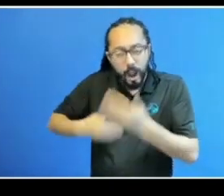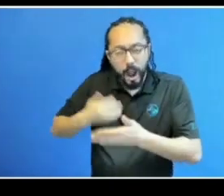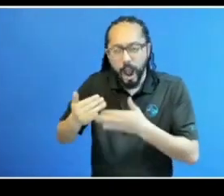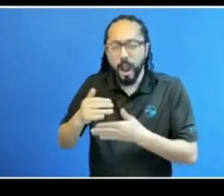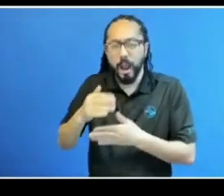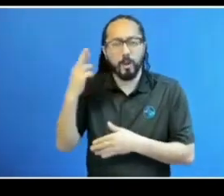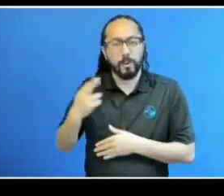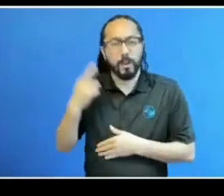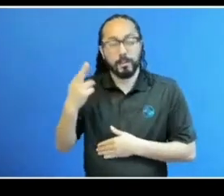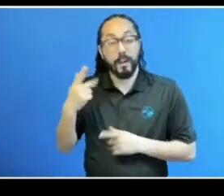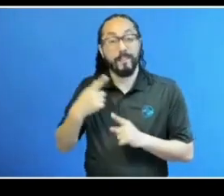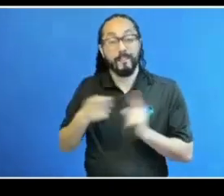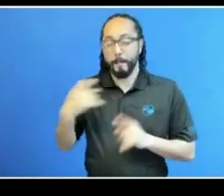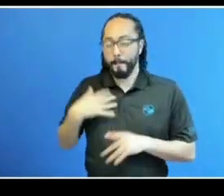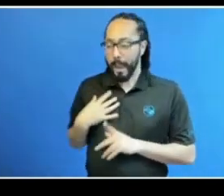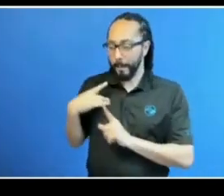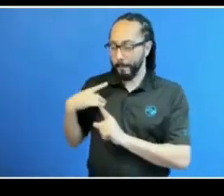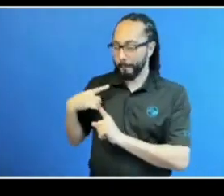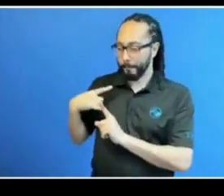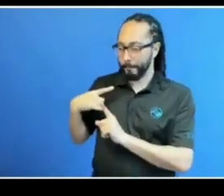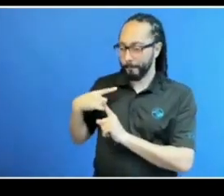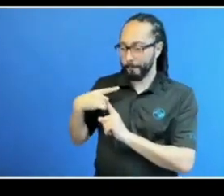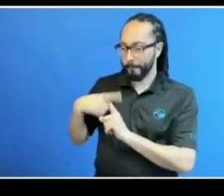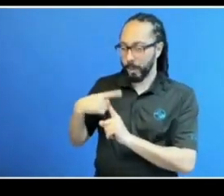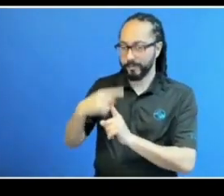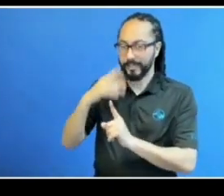my positive experiences with employers who,